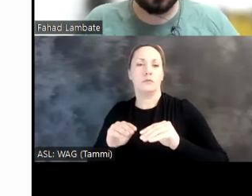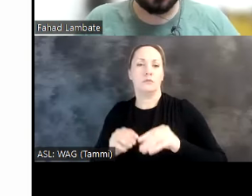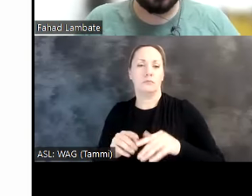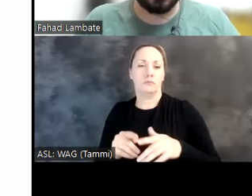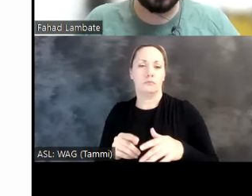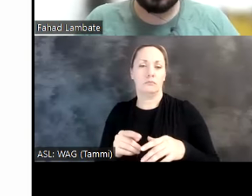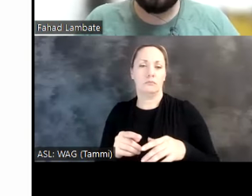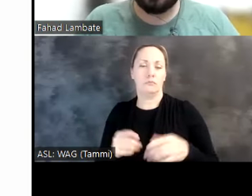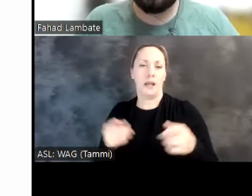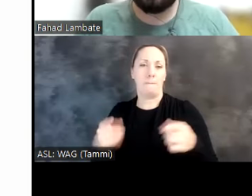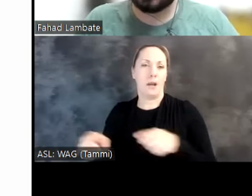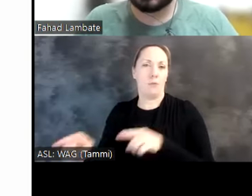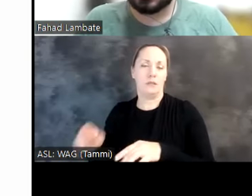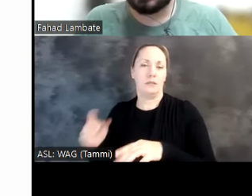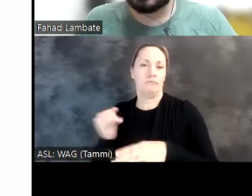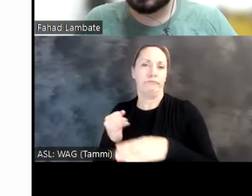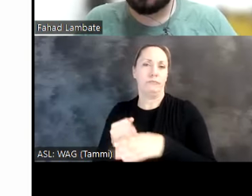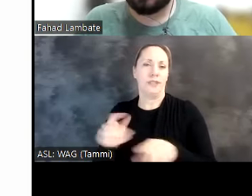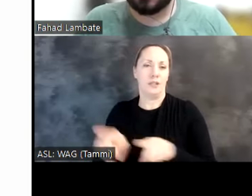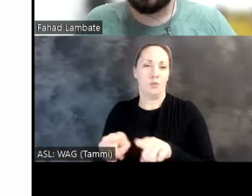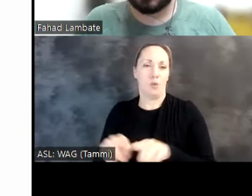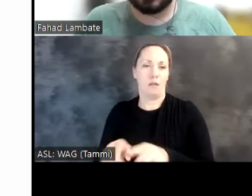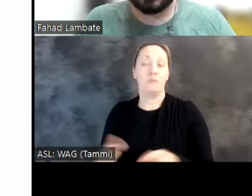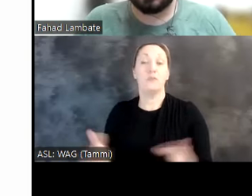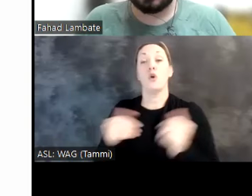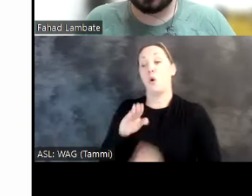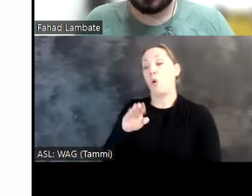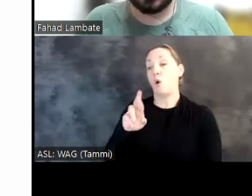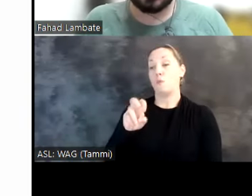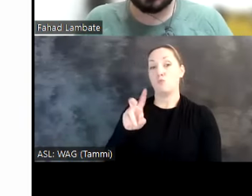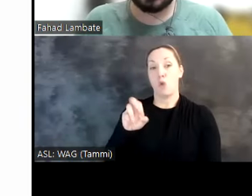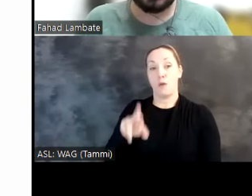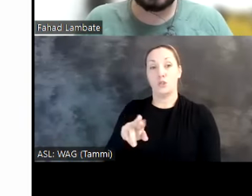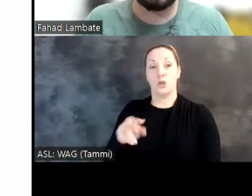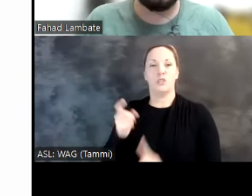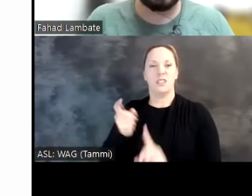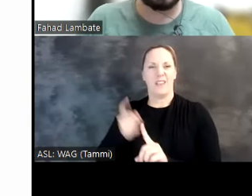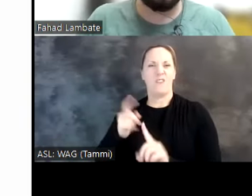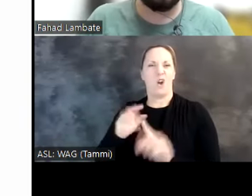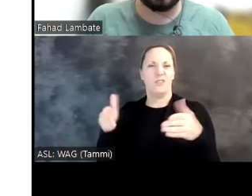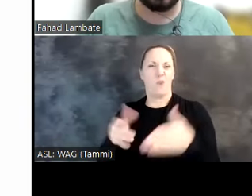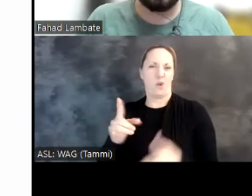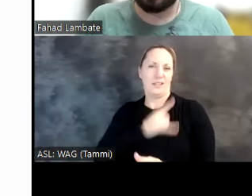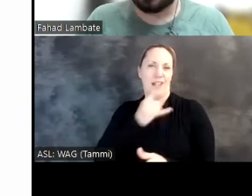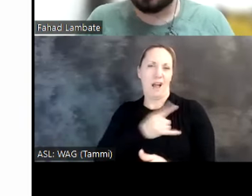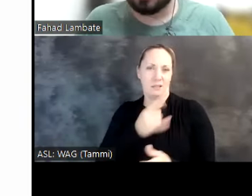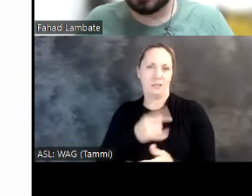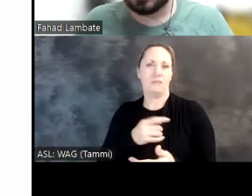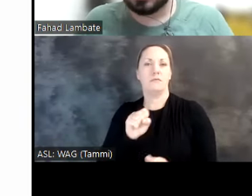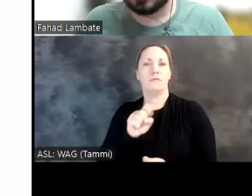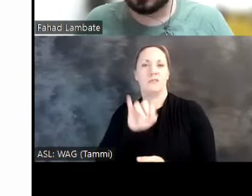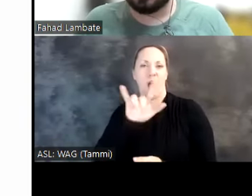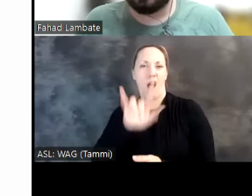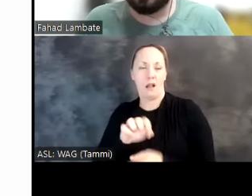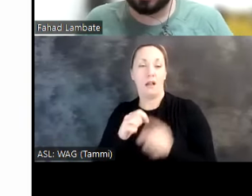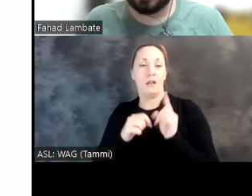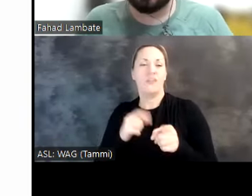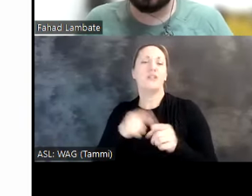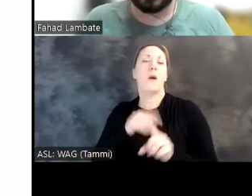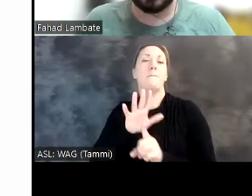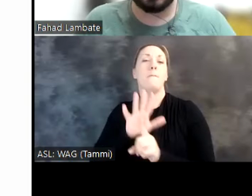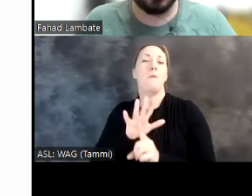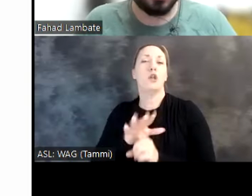Coming to the browser default focus styles that we have currently. So these are some examples of popular browsers. We'll